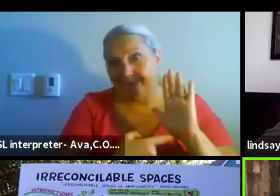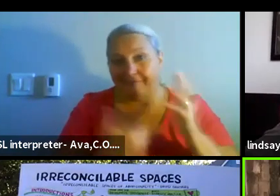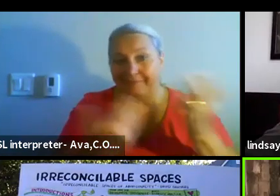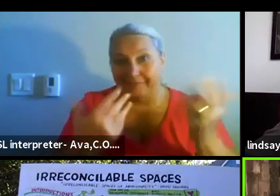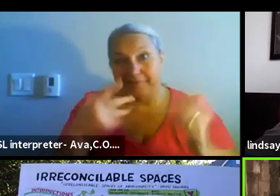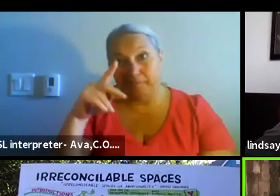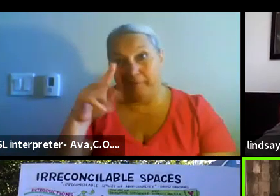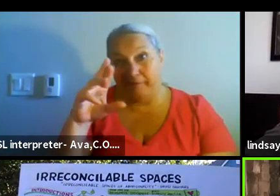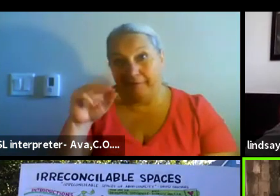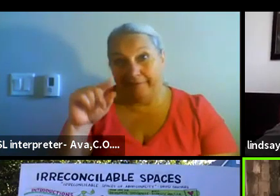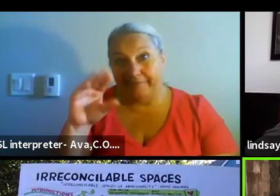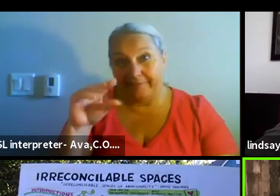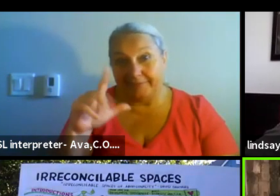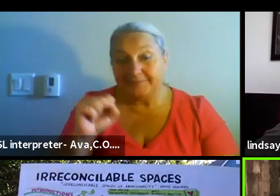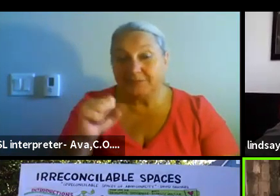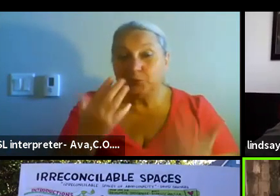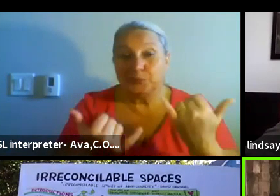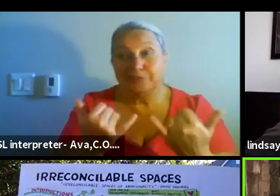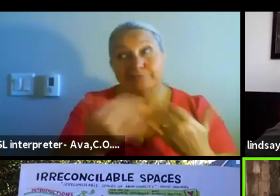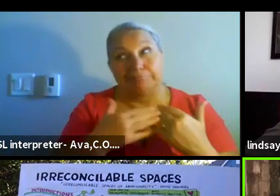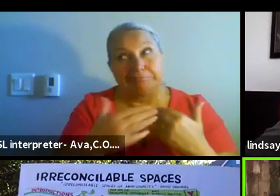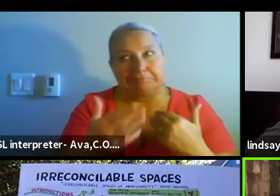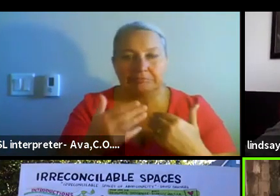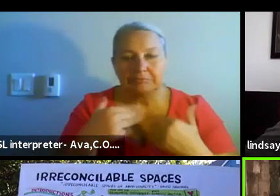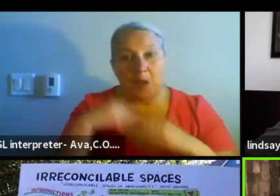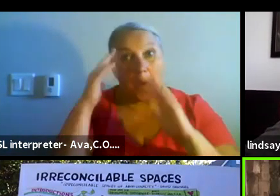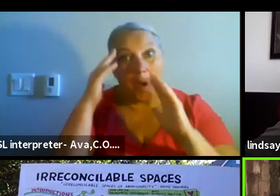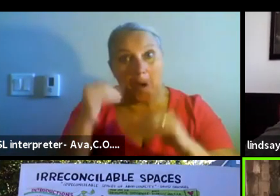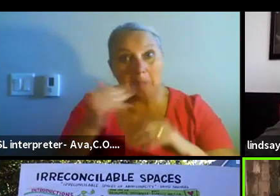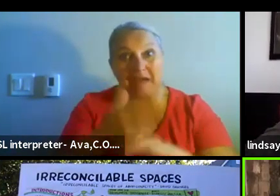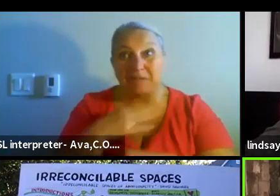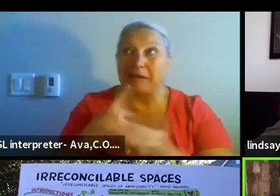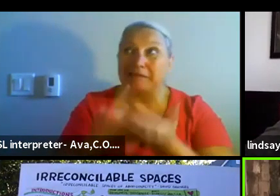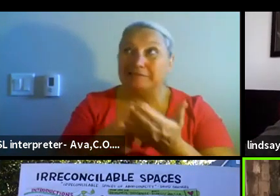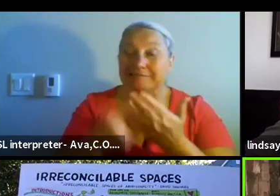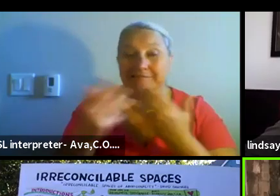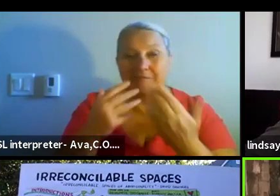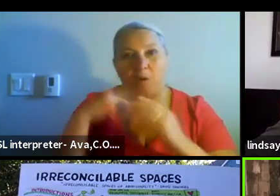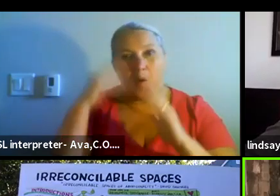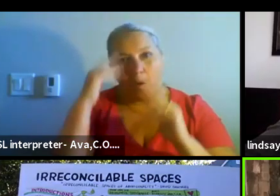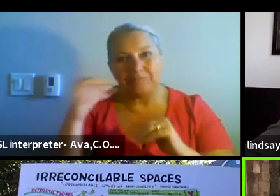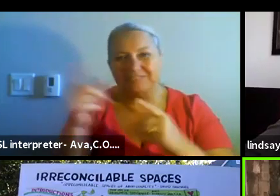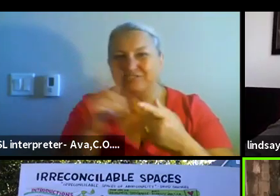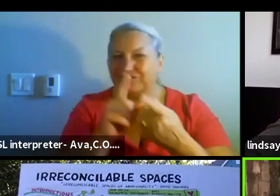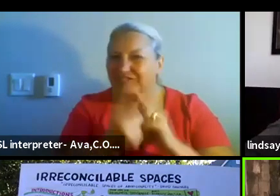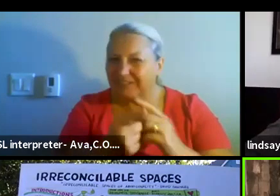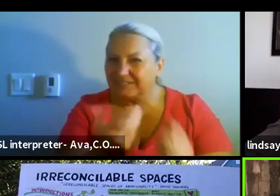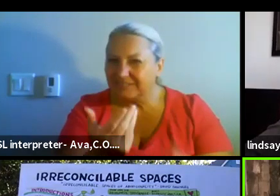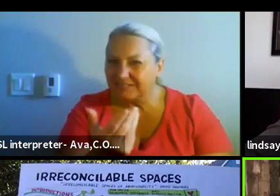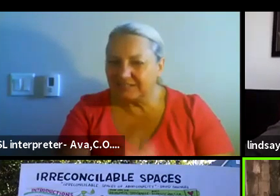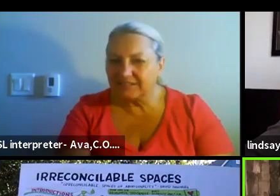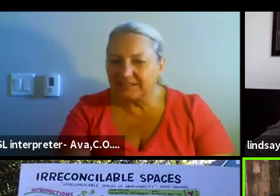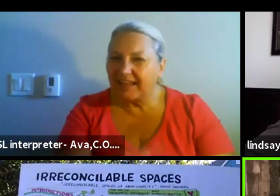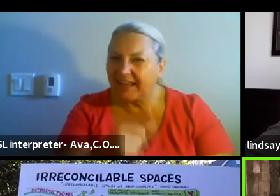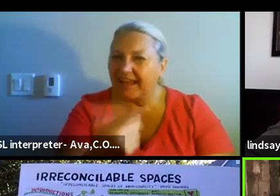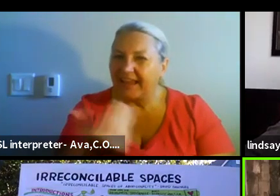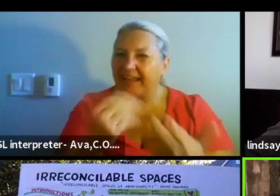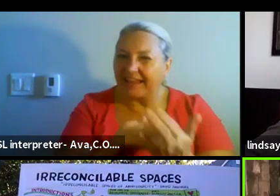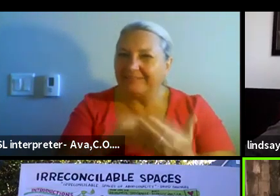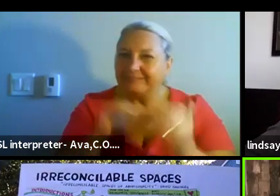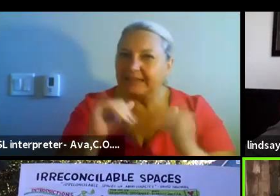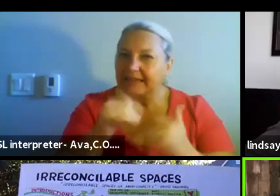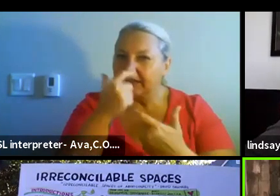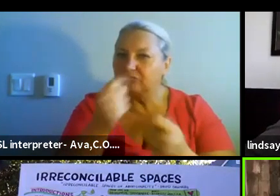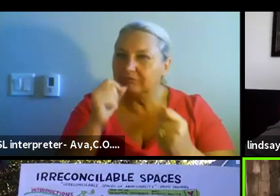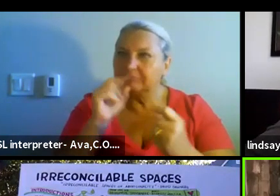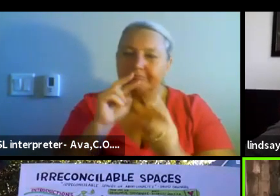which I hope are changing after some discussions I've had. The script was flipped again. And I